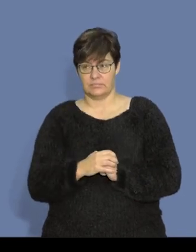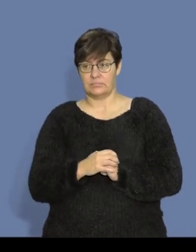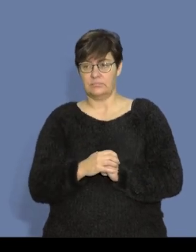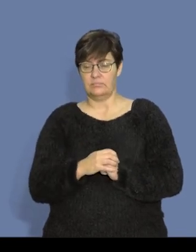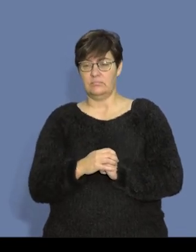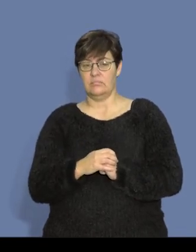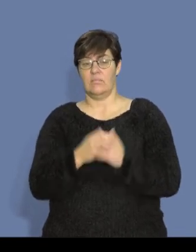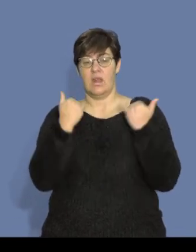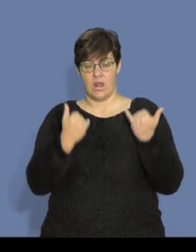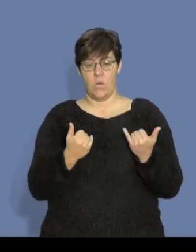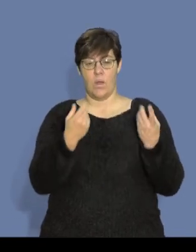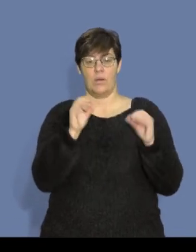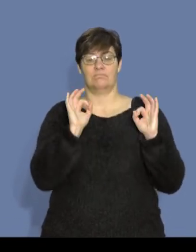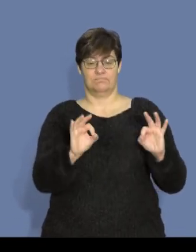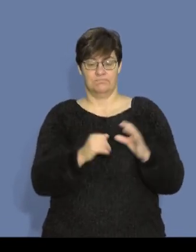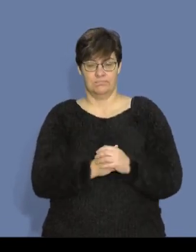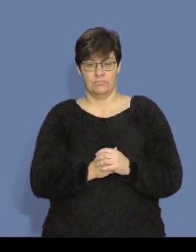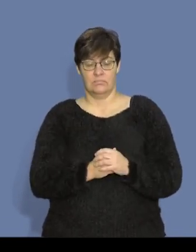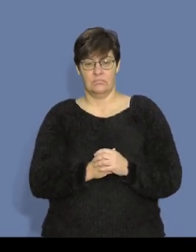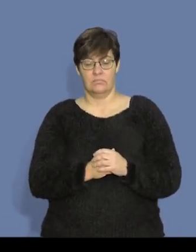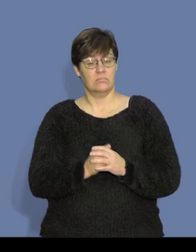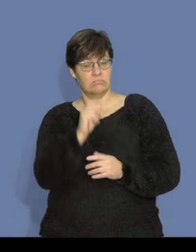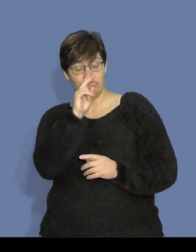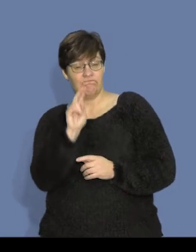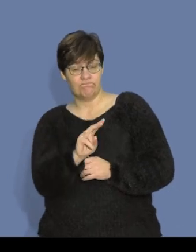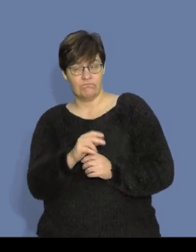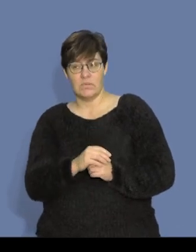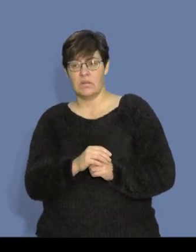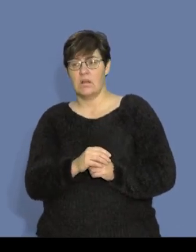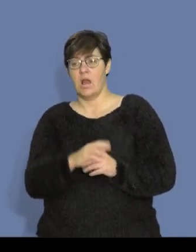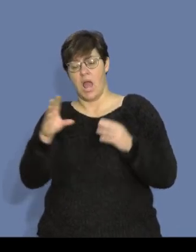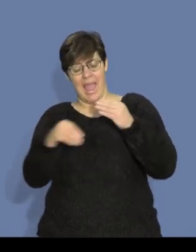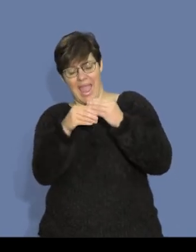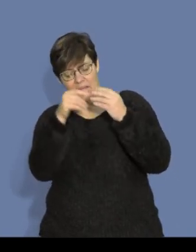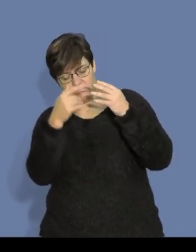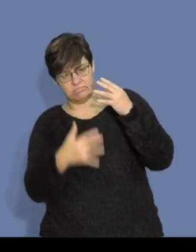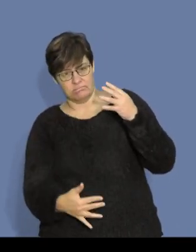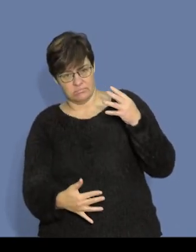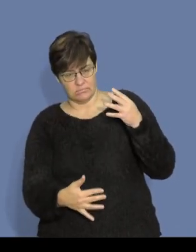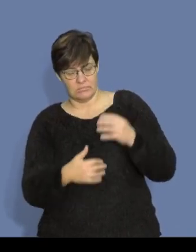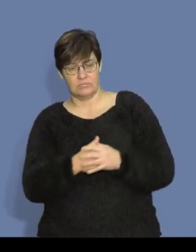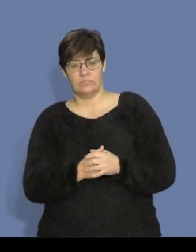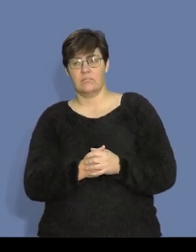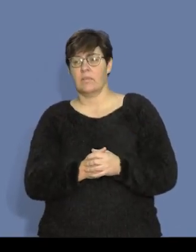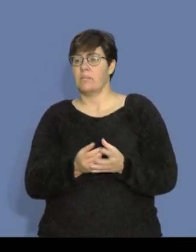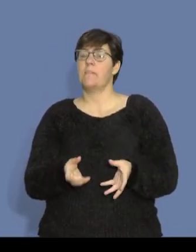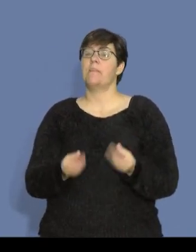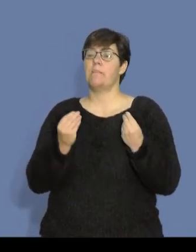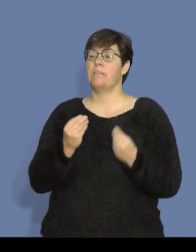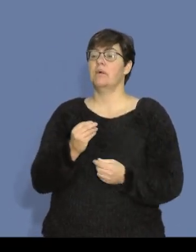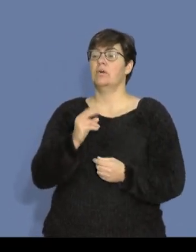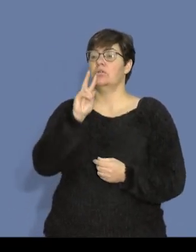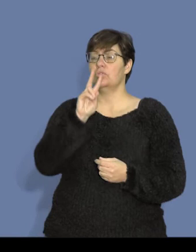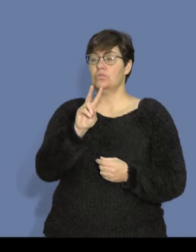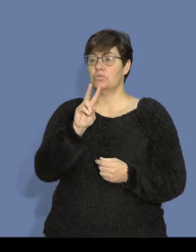2813,250. Right. Now we've got the correct figures. Clearly, you can see you added all your VAT outputs amounts to give you a